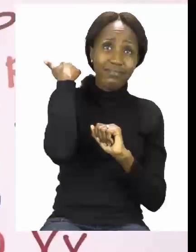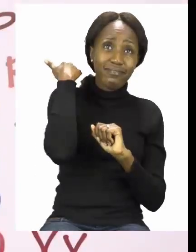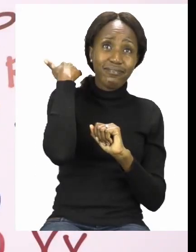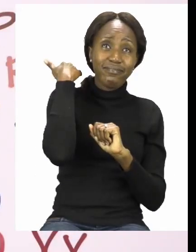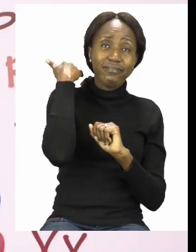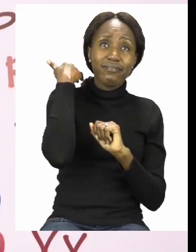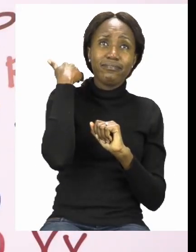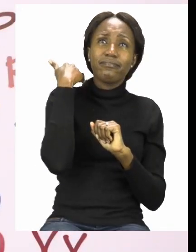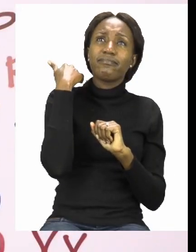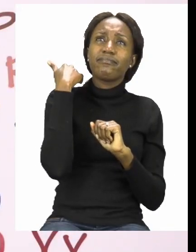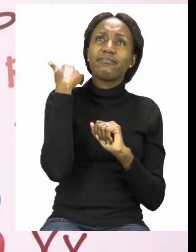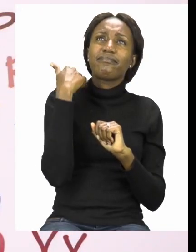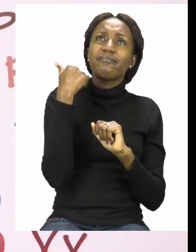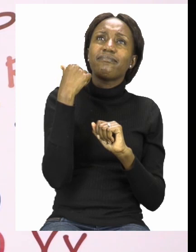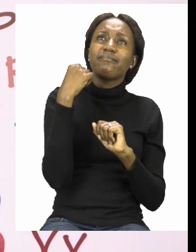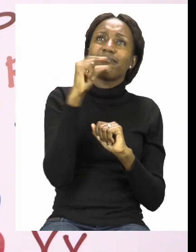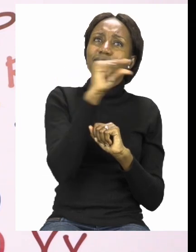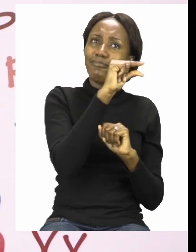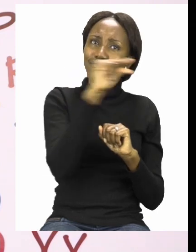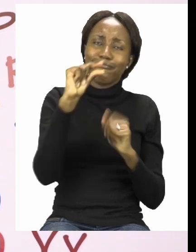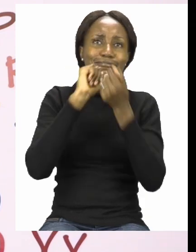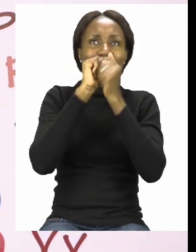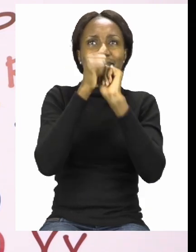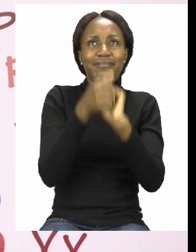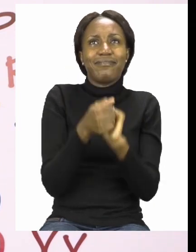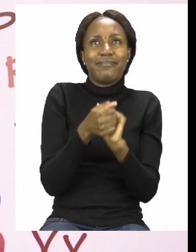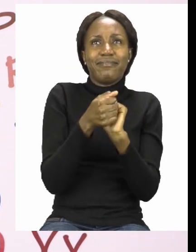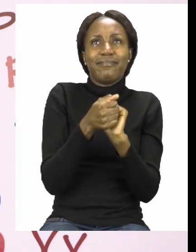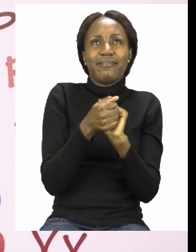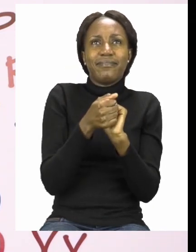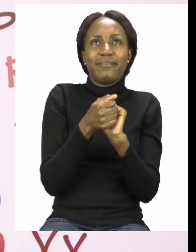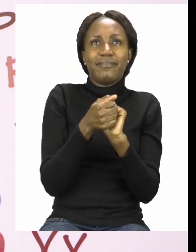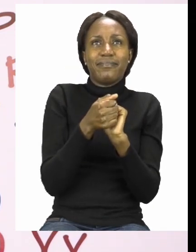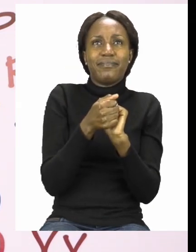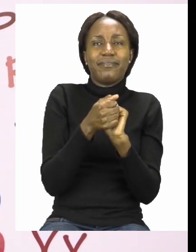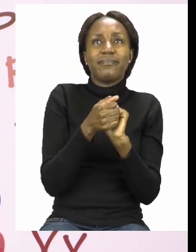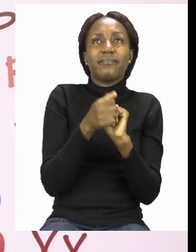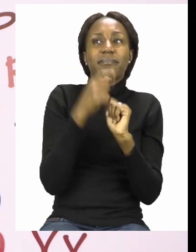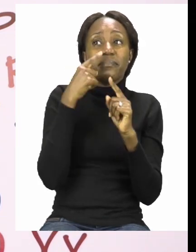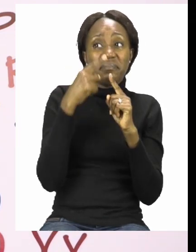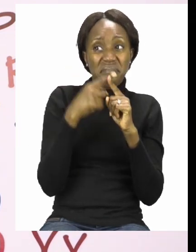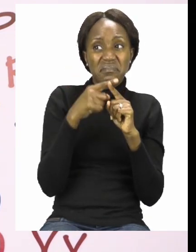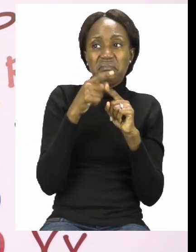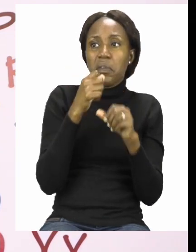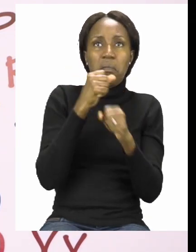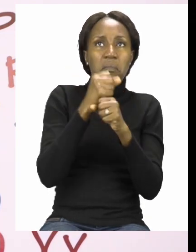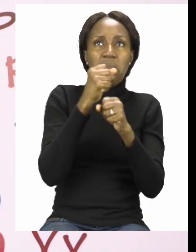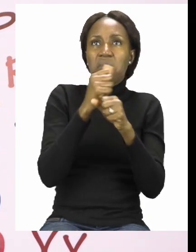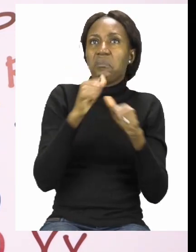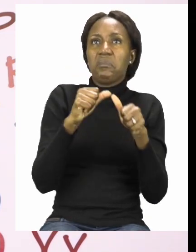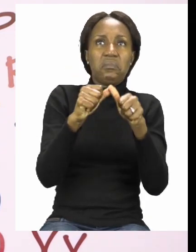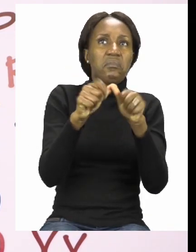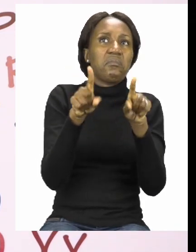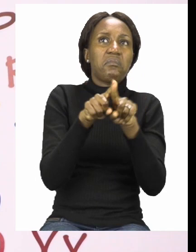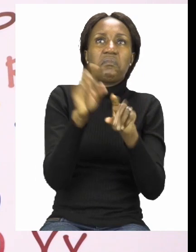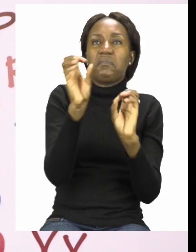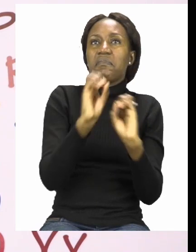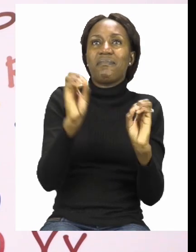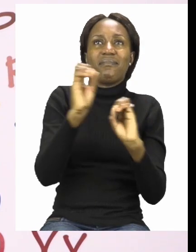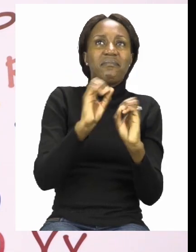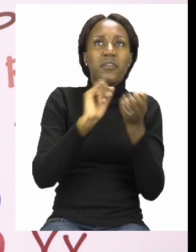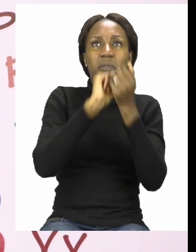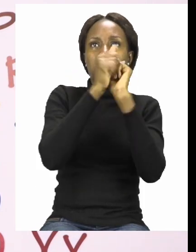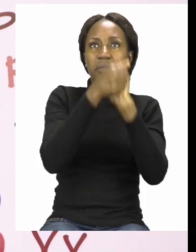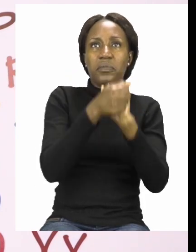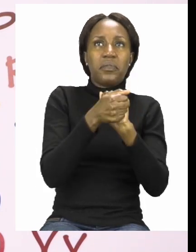going to change the word completely. This is what makes them irregular verbs, because not all of the